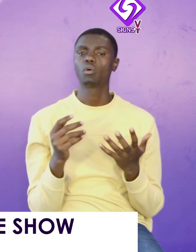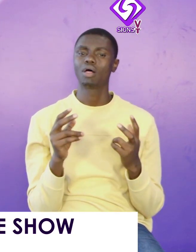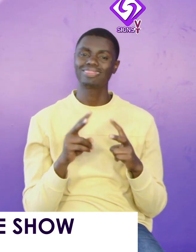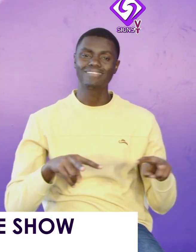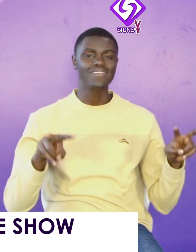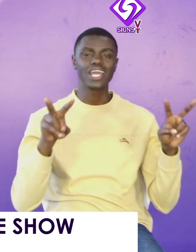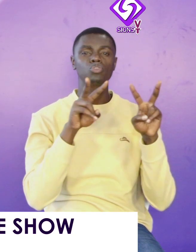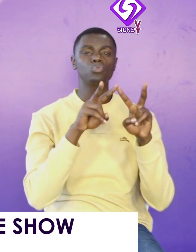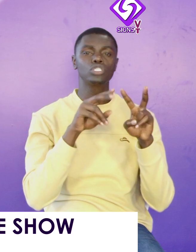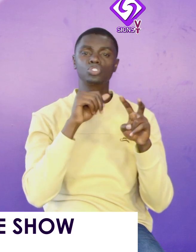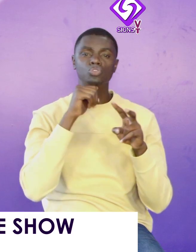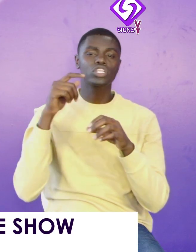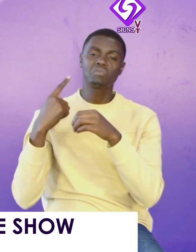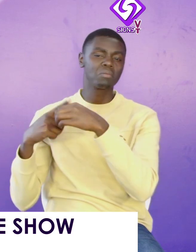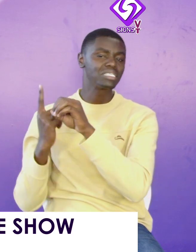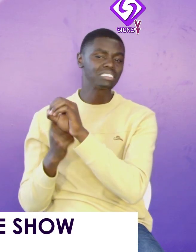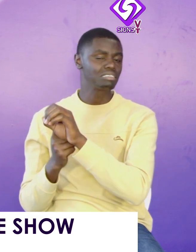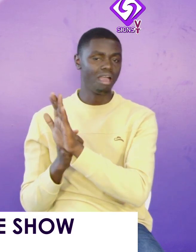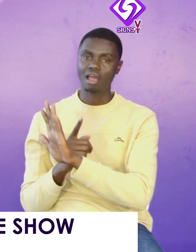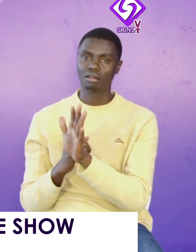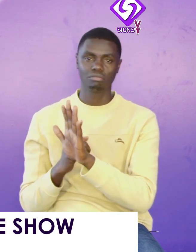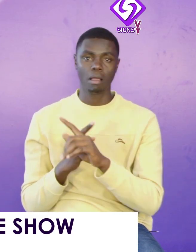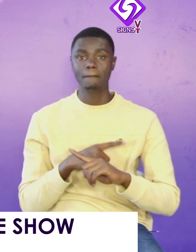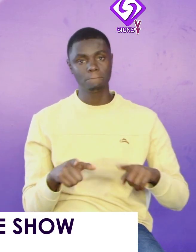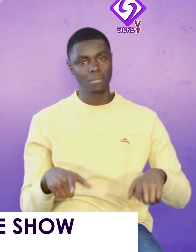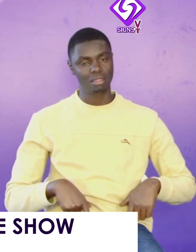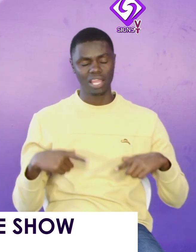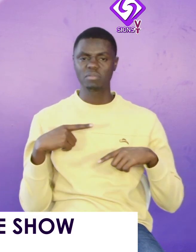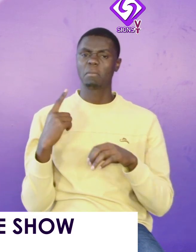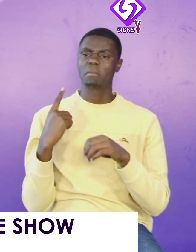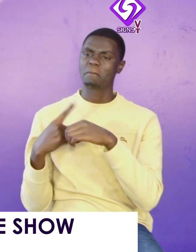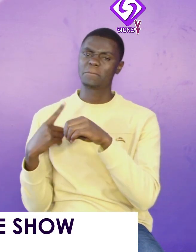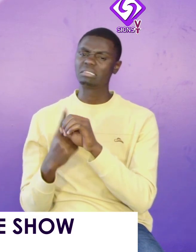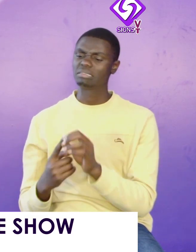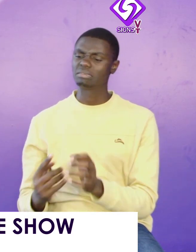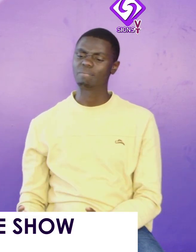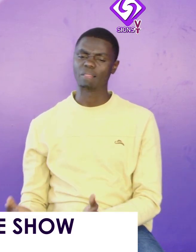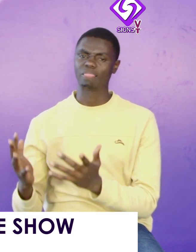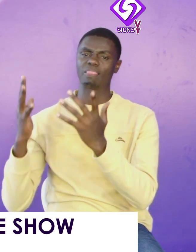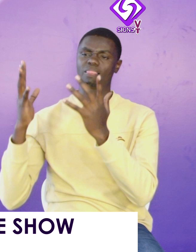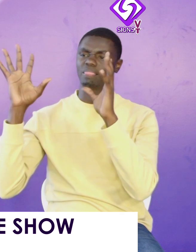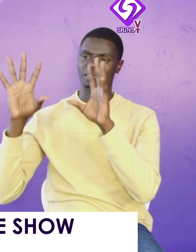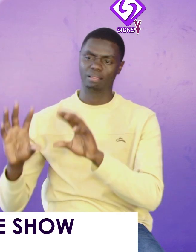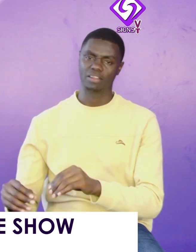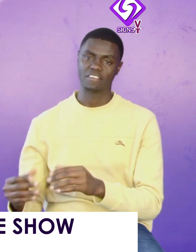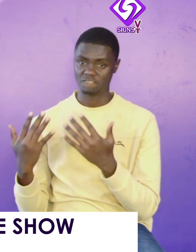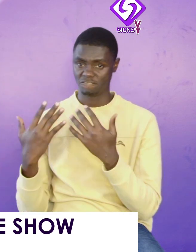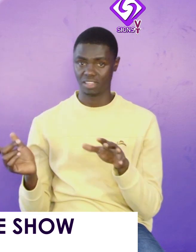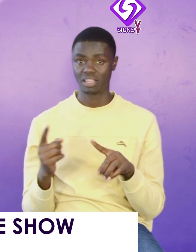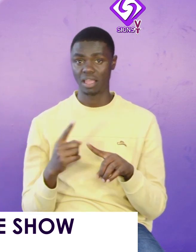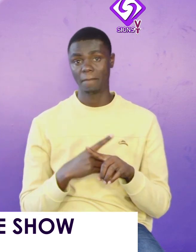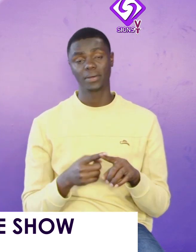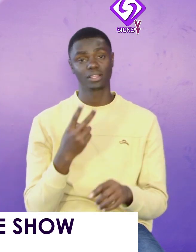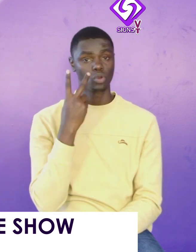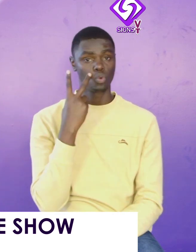the lives. The Mercedes may have burnt down into ashes. But look at those